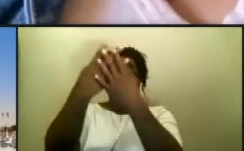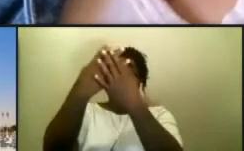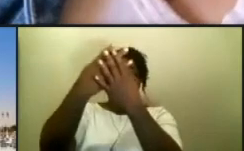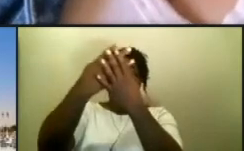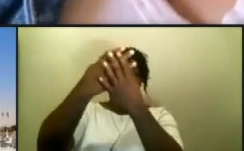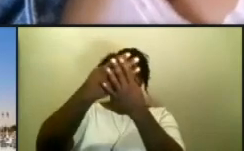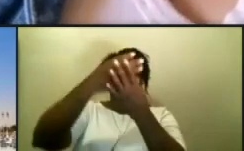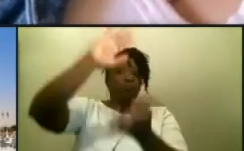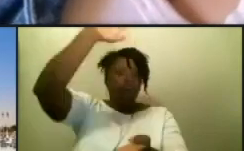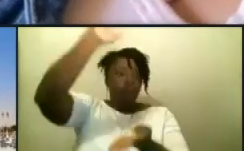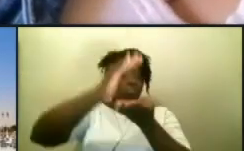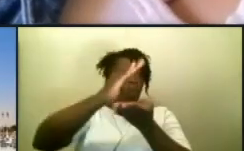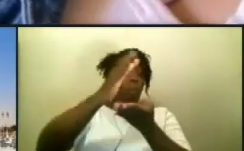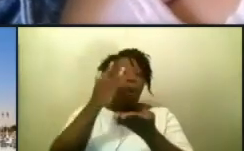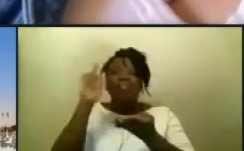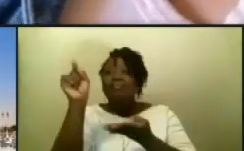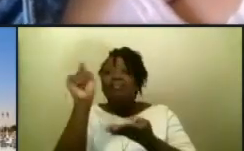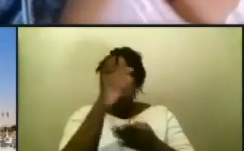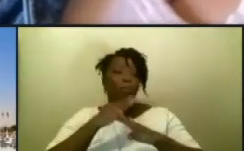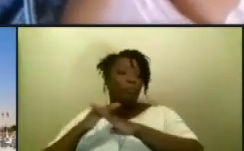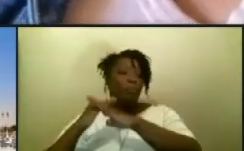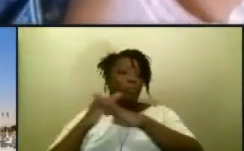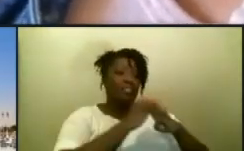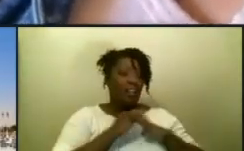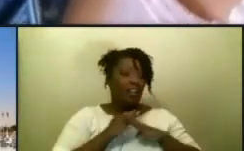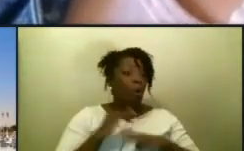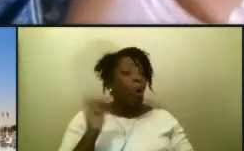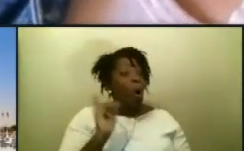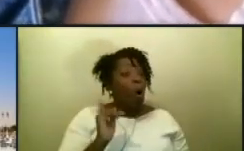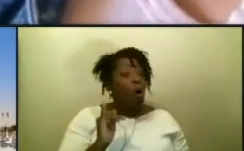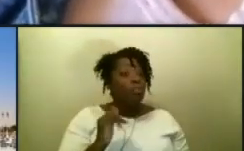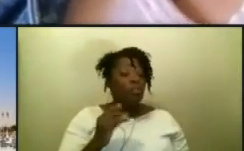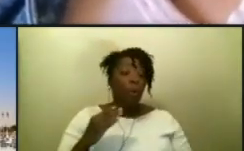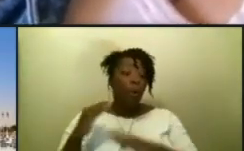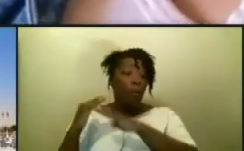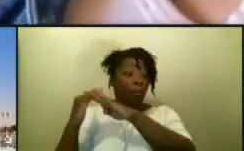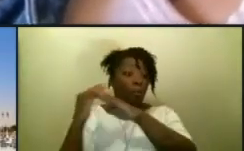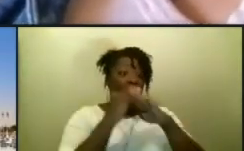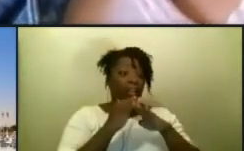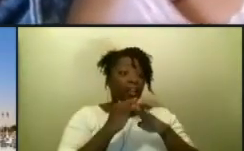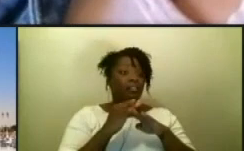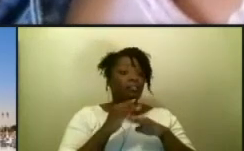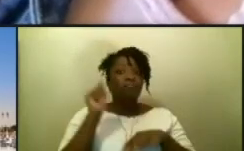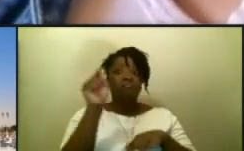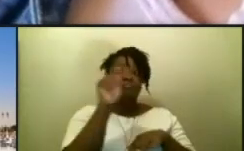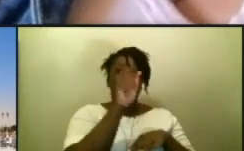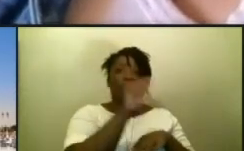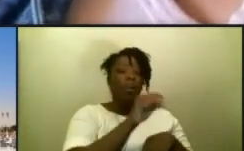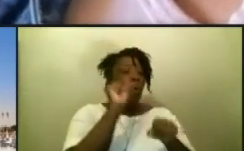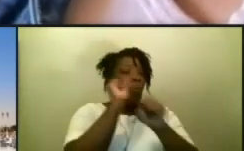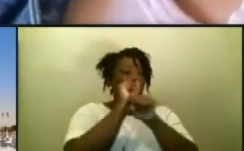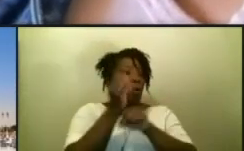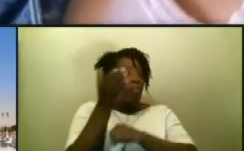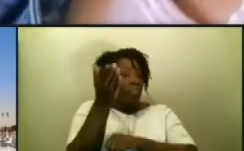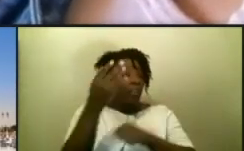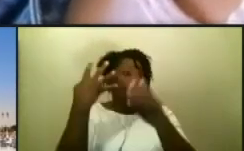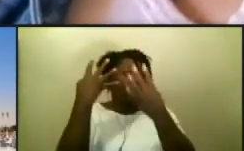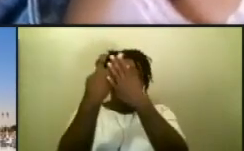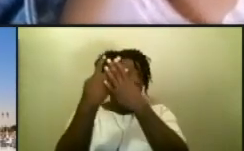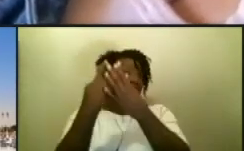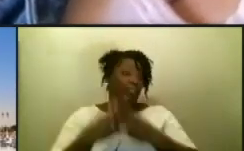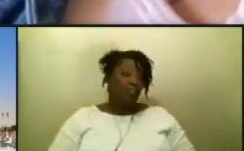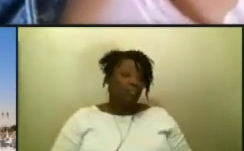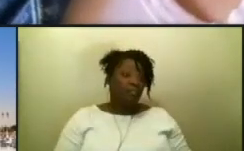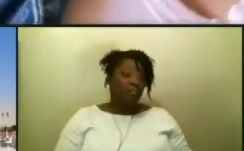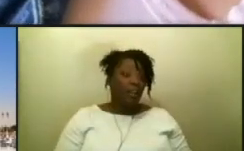them, as well as protecting the jail staff and the community at large. The number